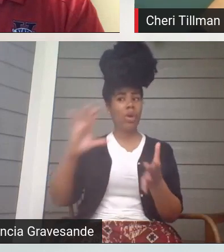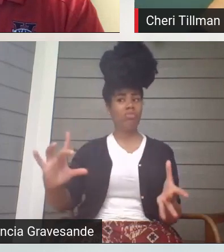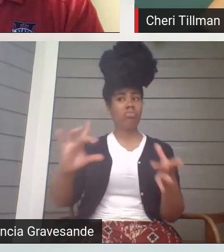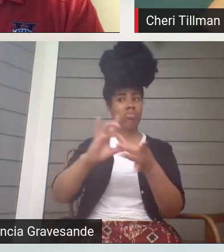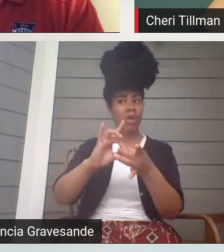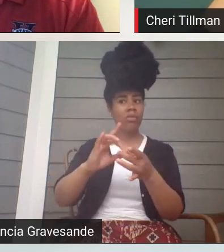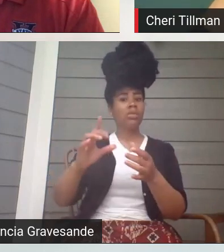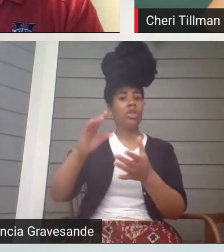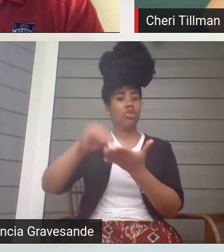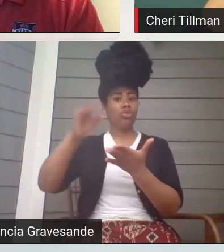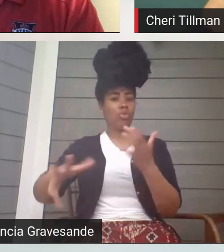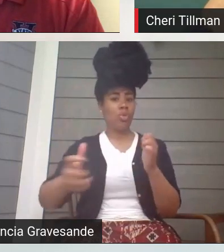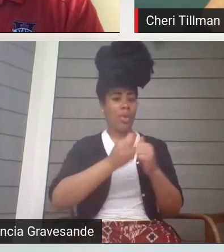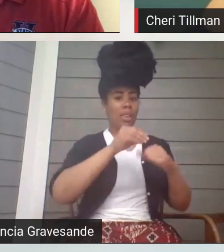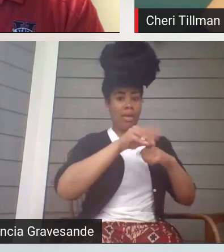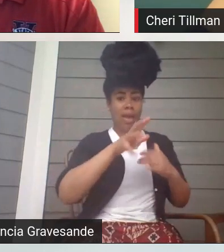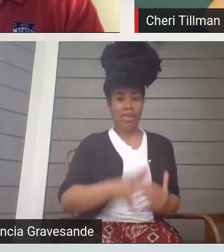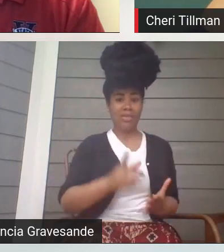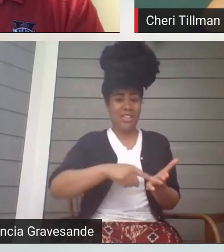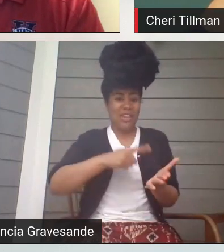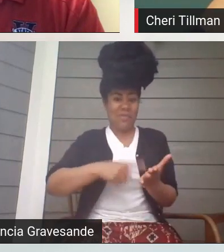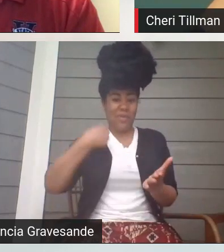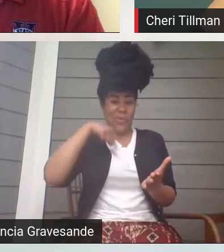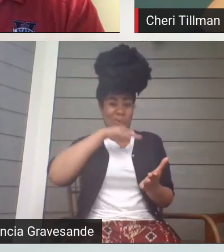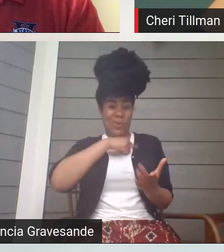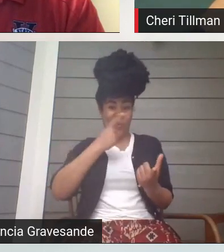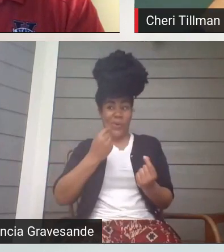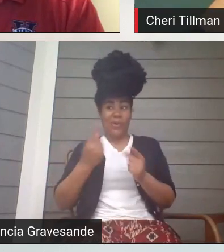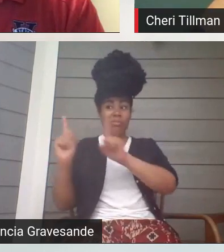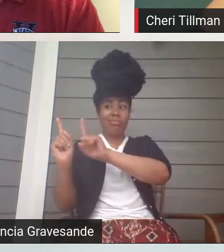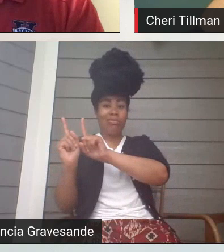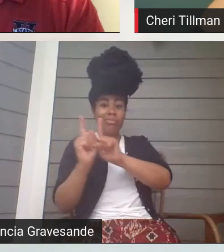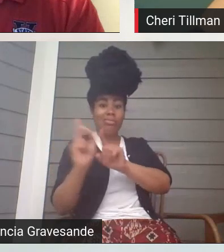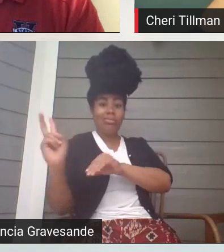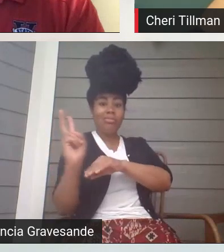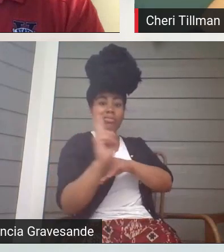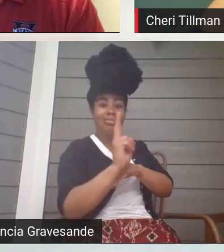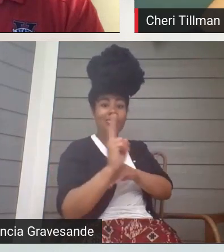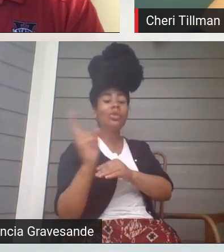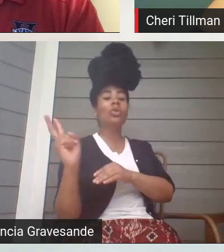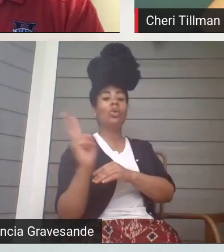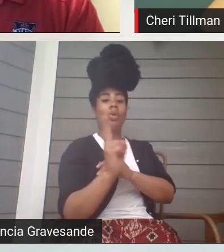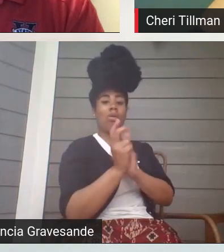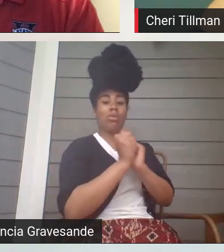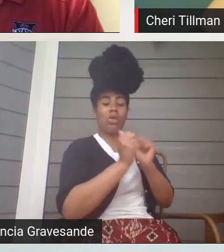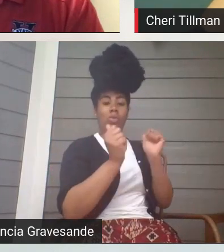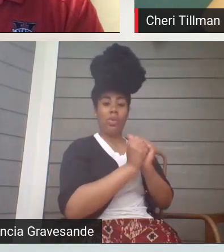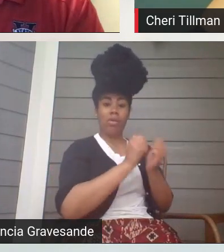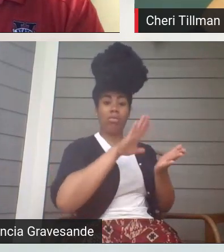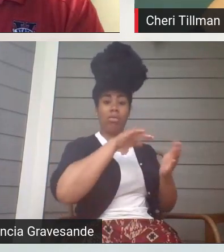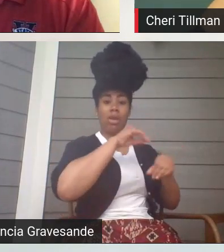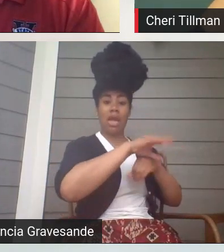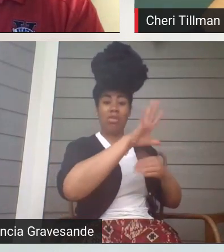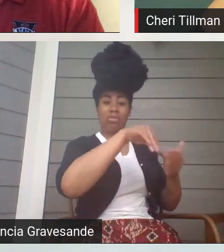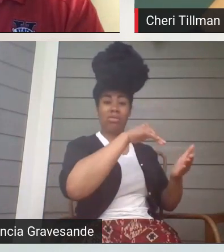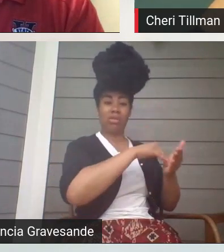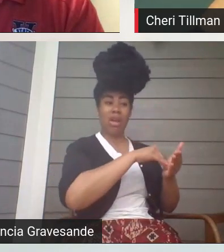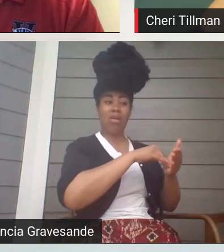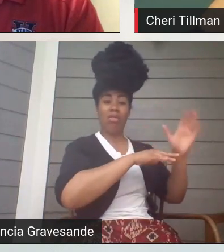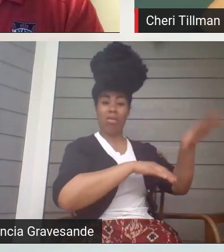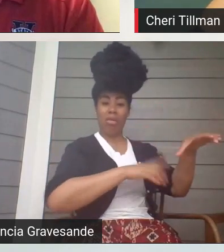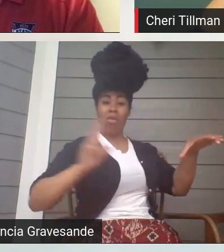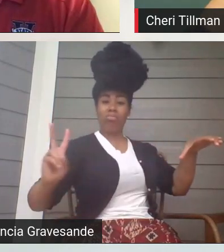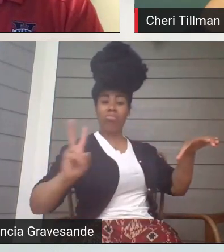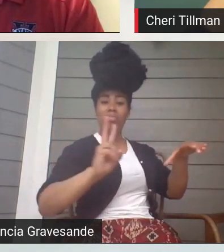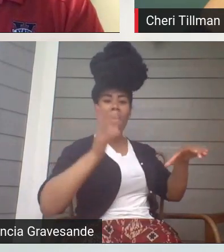appointment. And we've had advisors actually walk students over to the counseling center because the student just wanted that extra